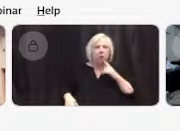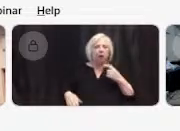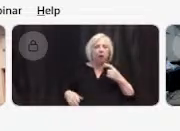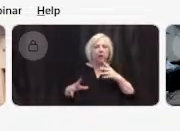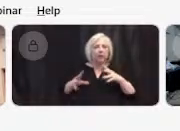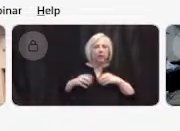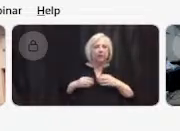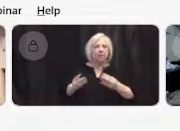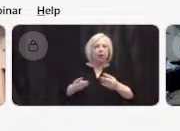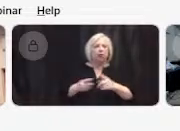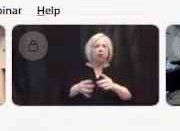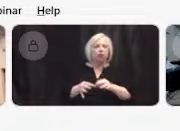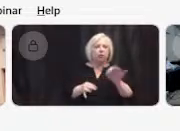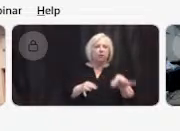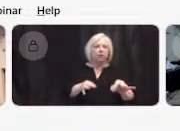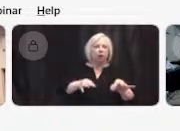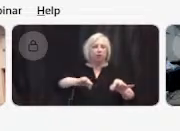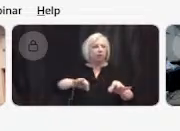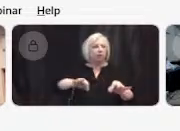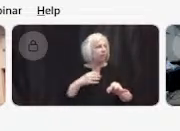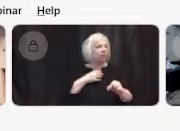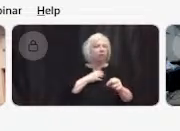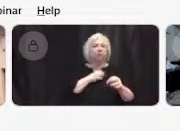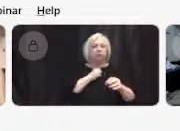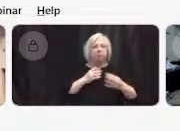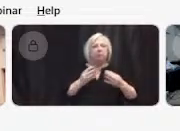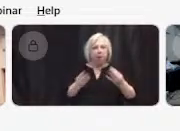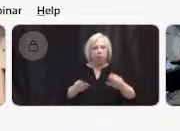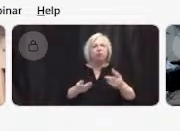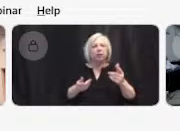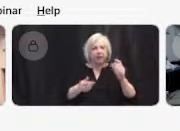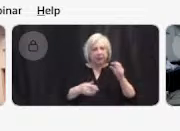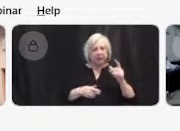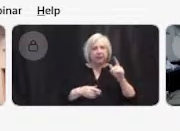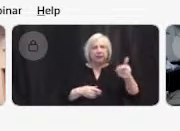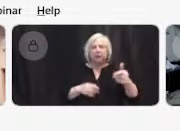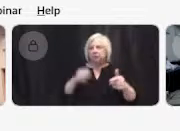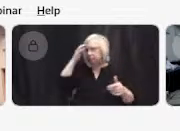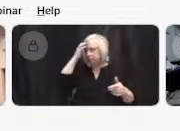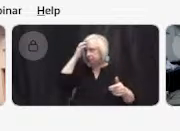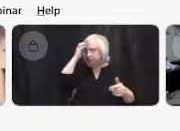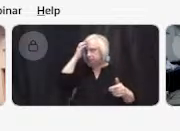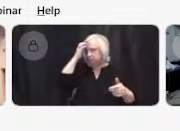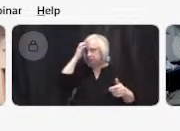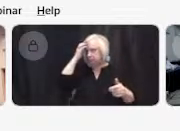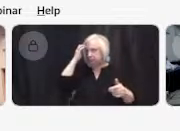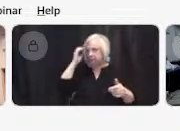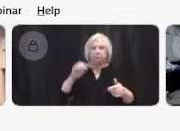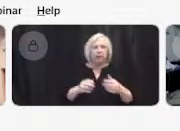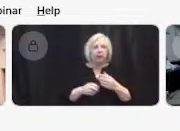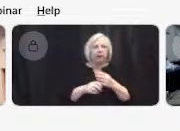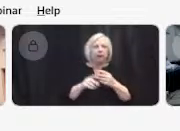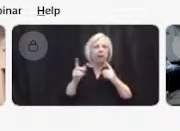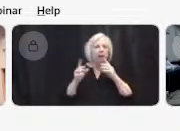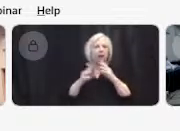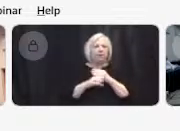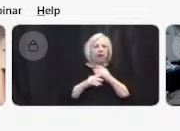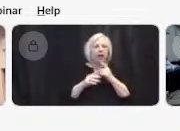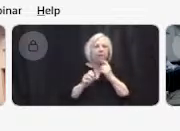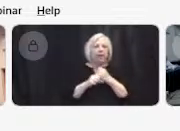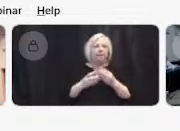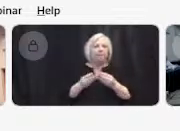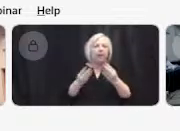for deferral. All right. Second. There's been a Motion to defer the application until